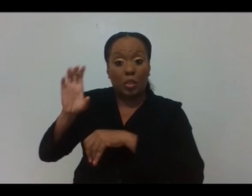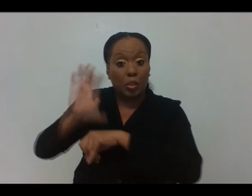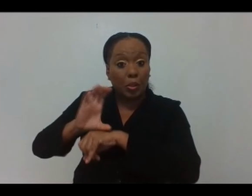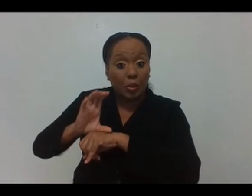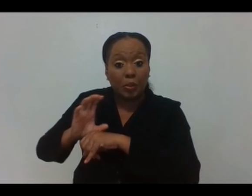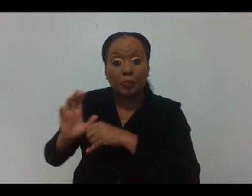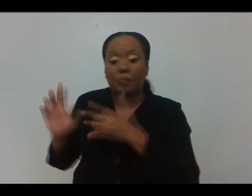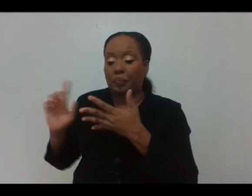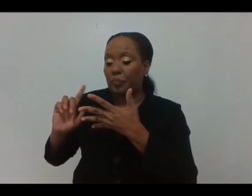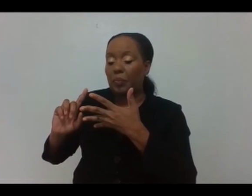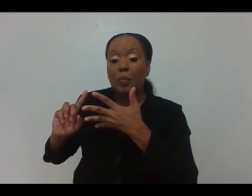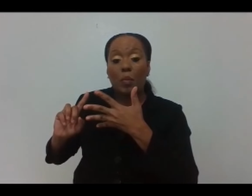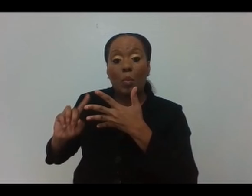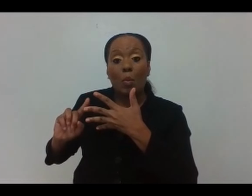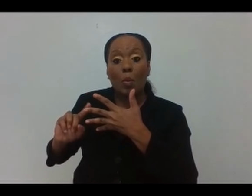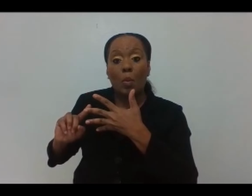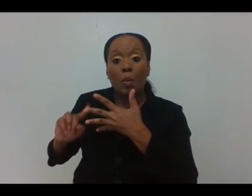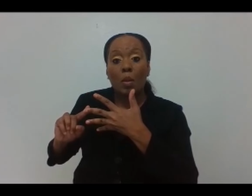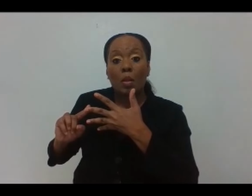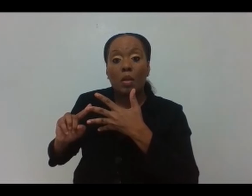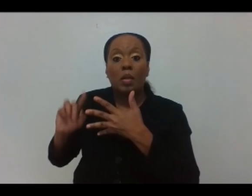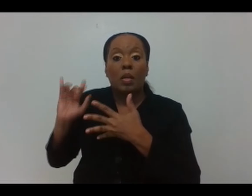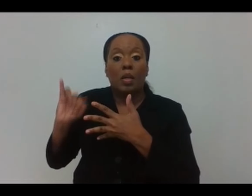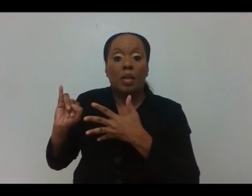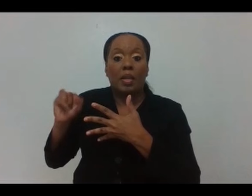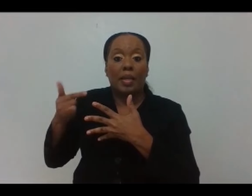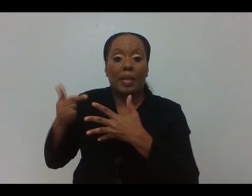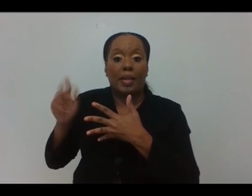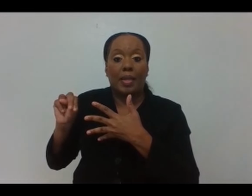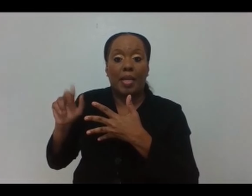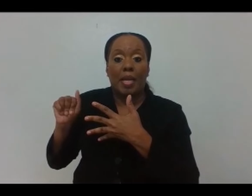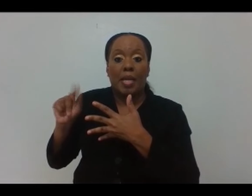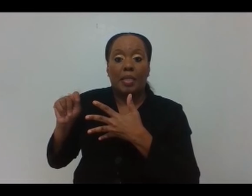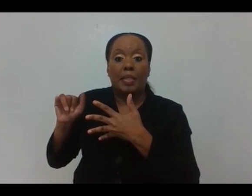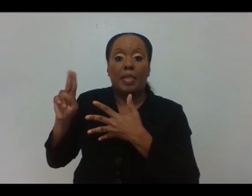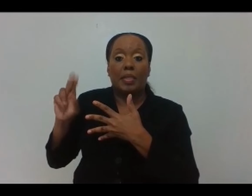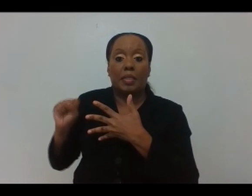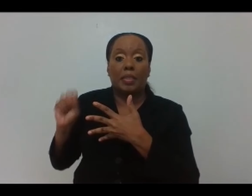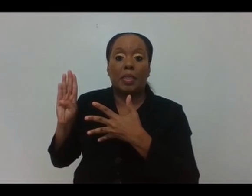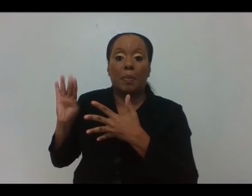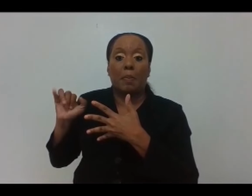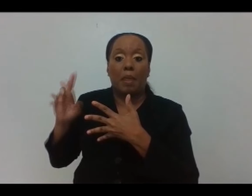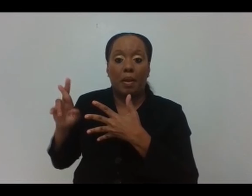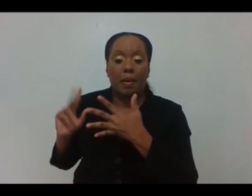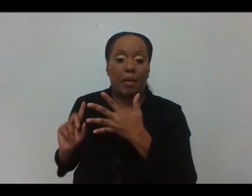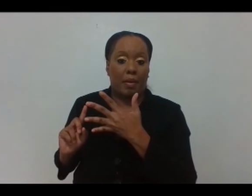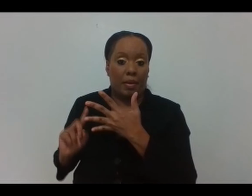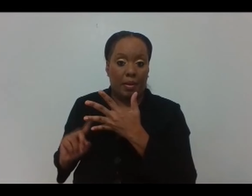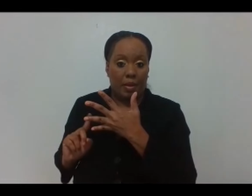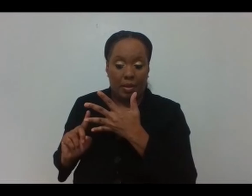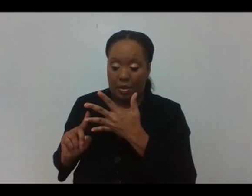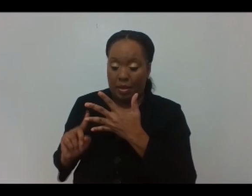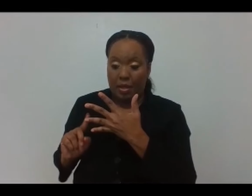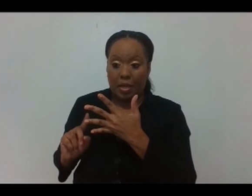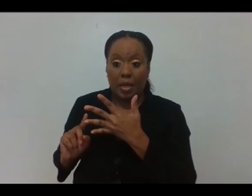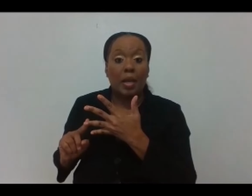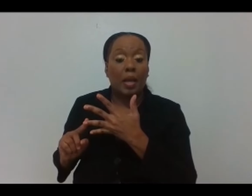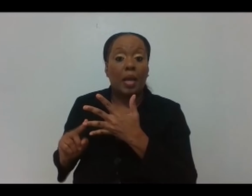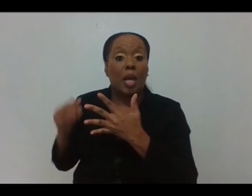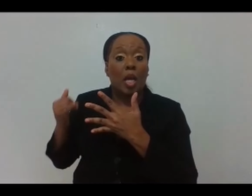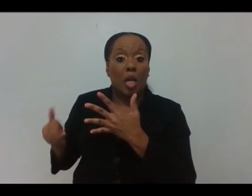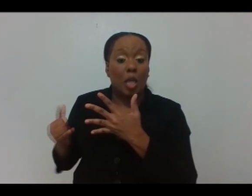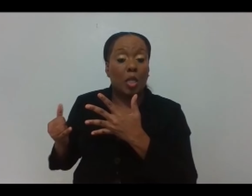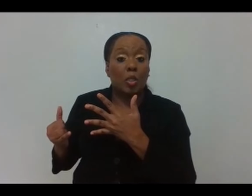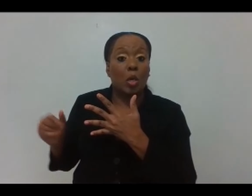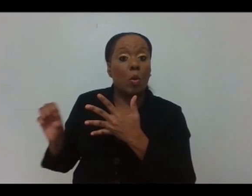the Corajampari School has been stood down for now as a Category 1 shelter, and persons who are accustomed to using there can use